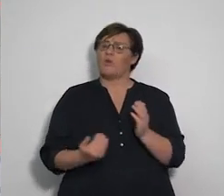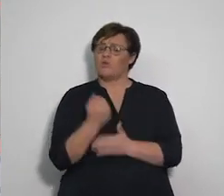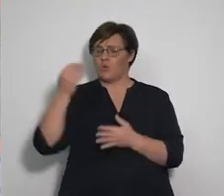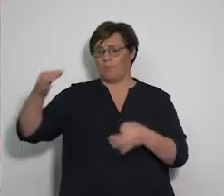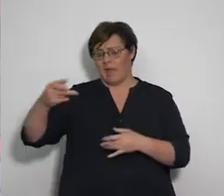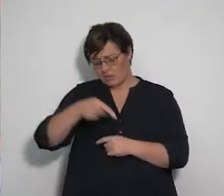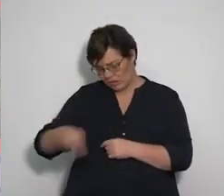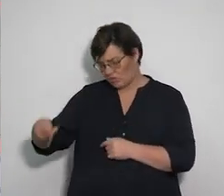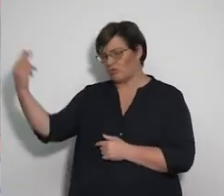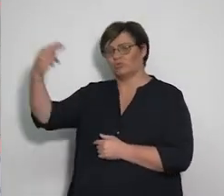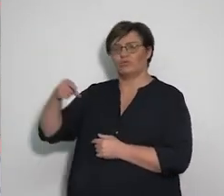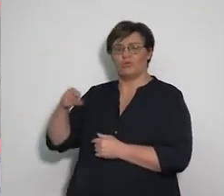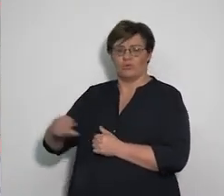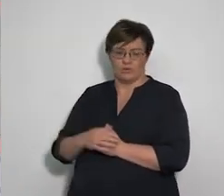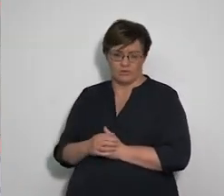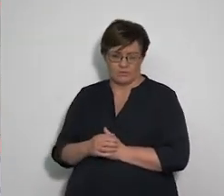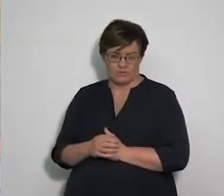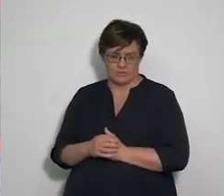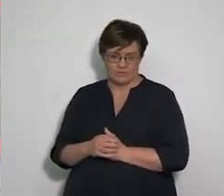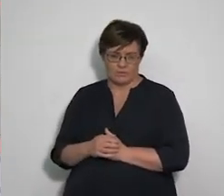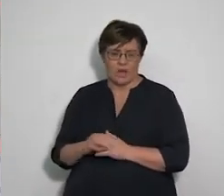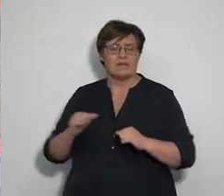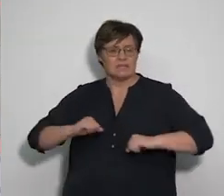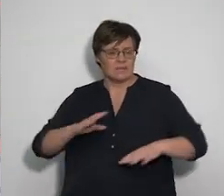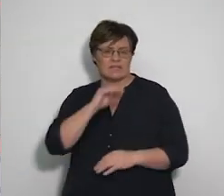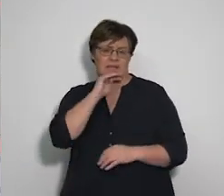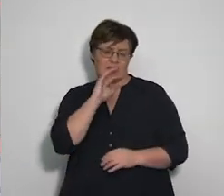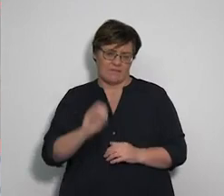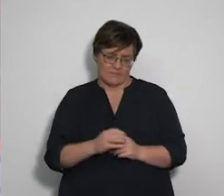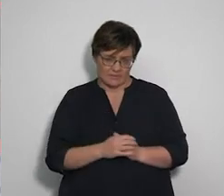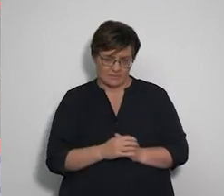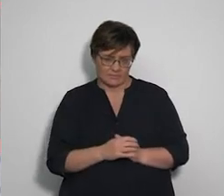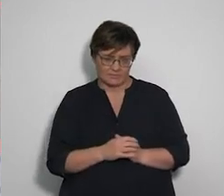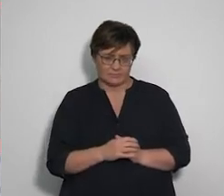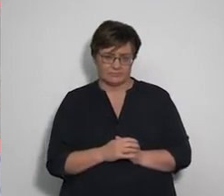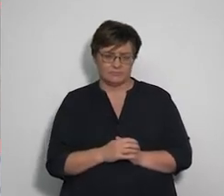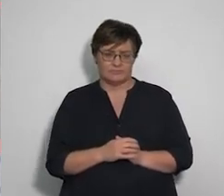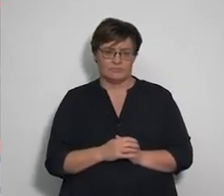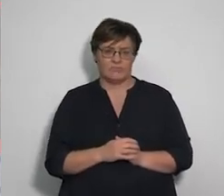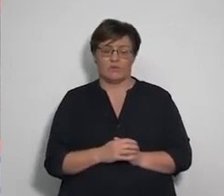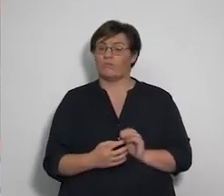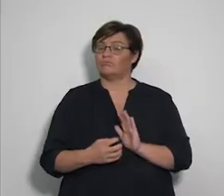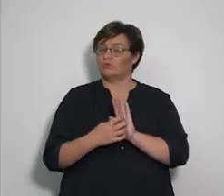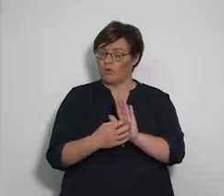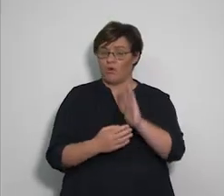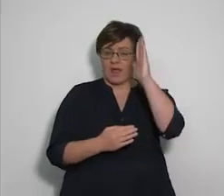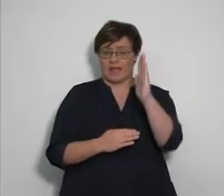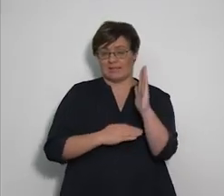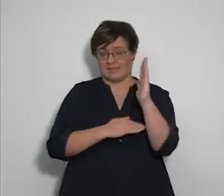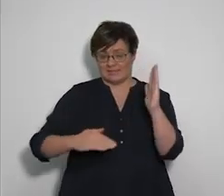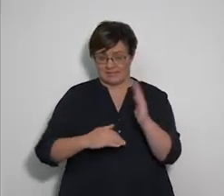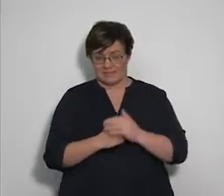over onto a brand new page so that you've got lots of space for that graph. So we're going to draw